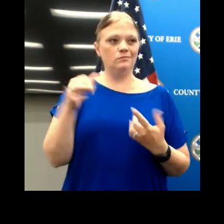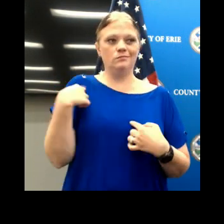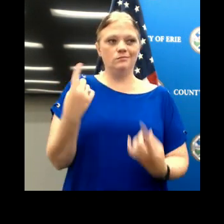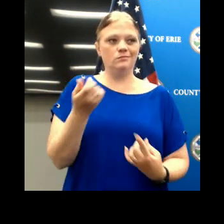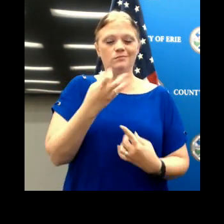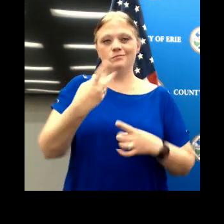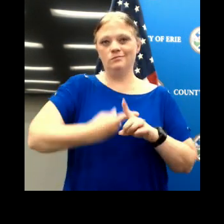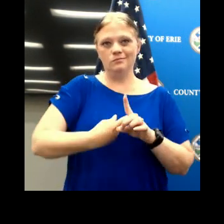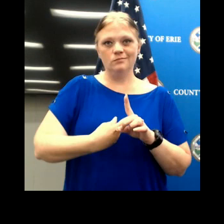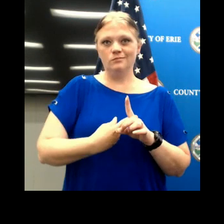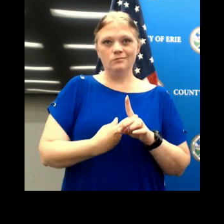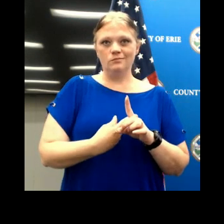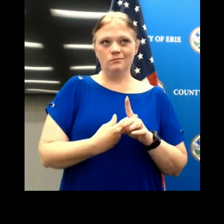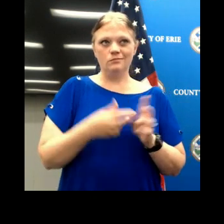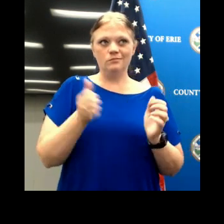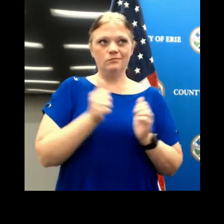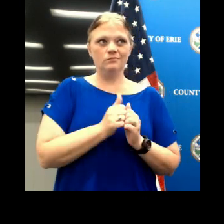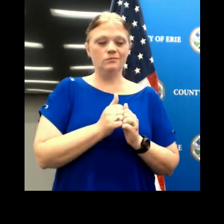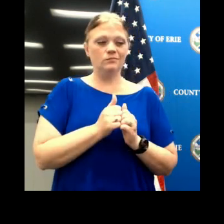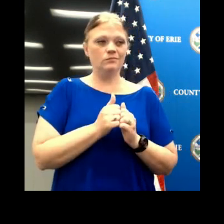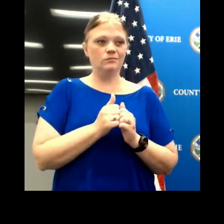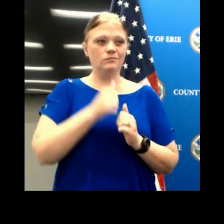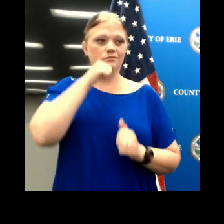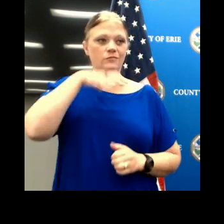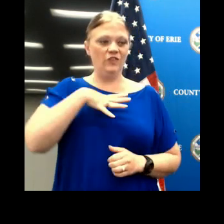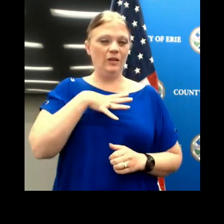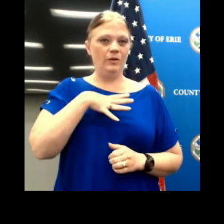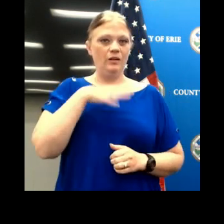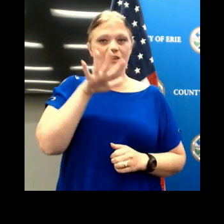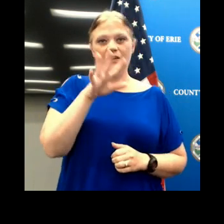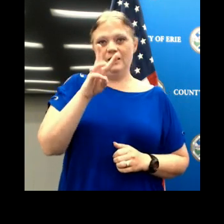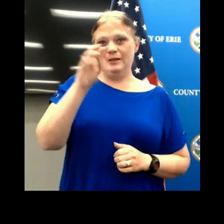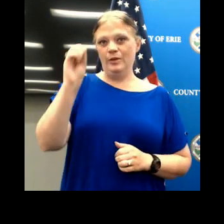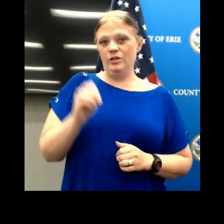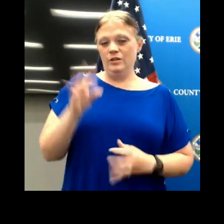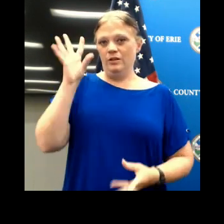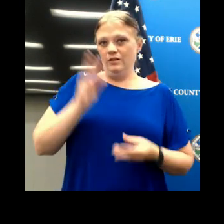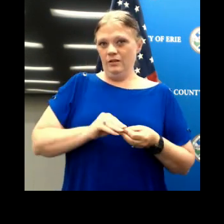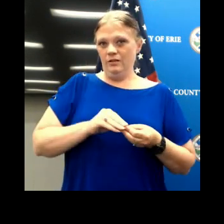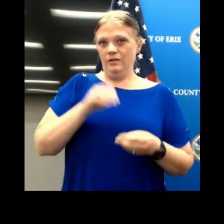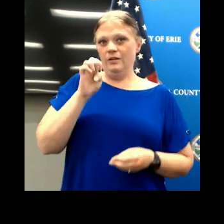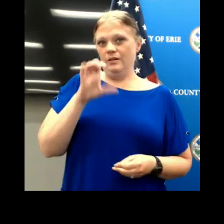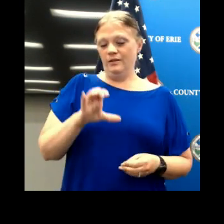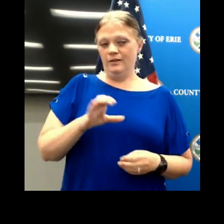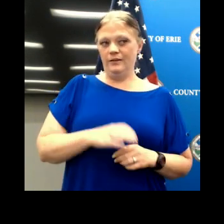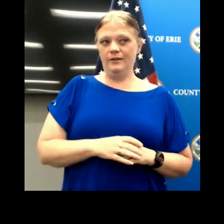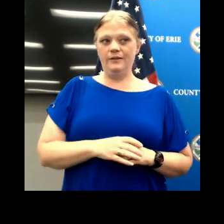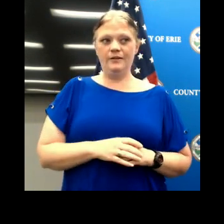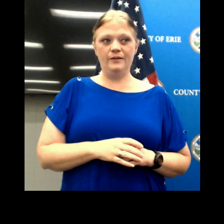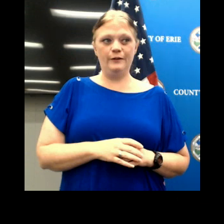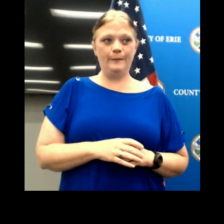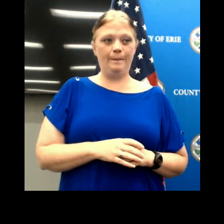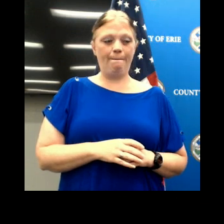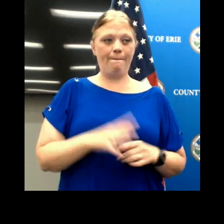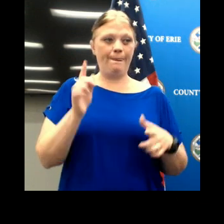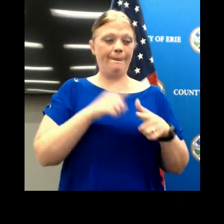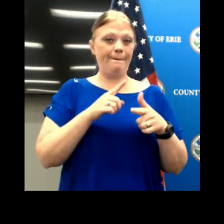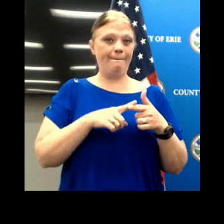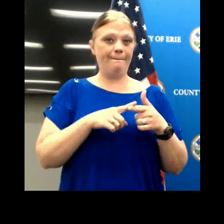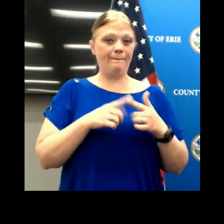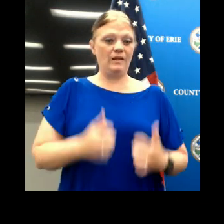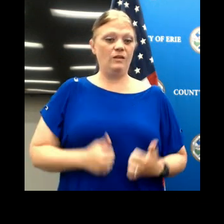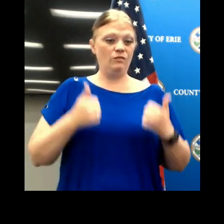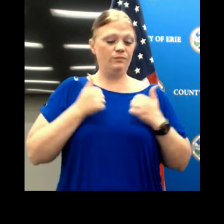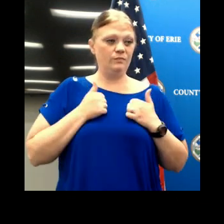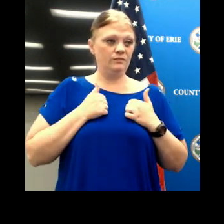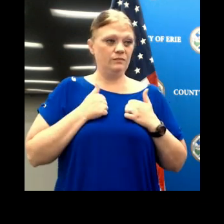couple months, with females making up 56% of the cases in Erie County. And when it comes to the